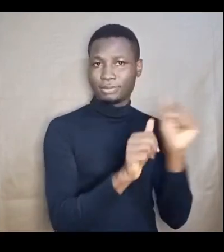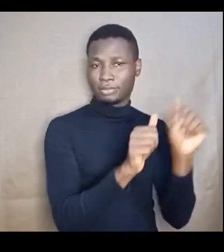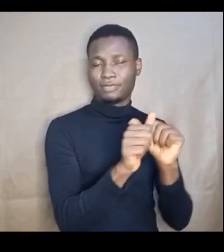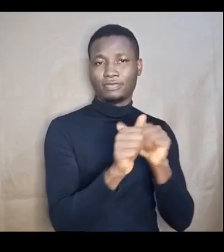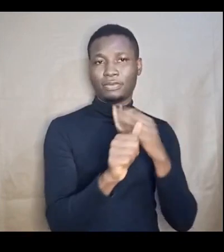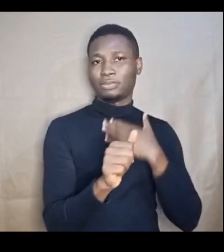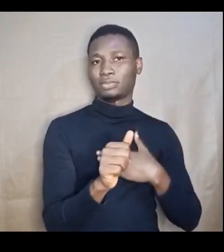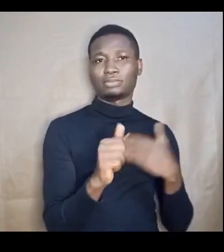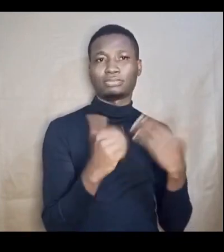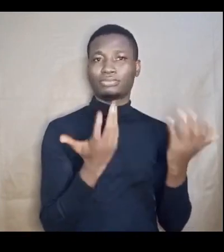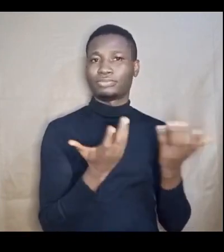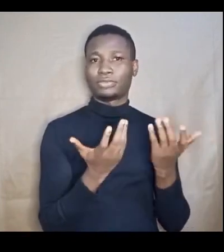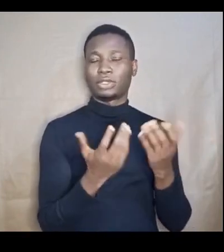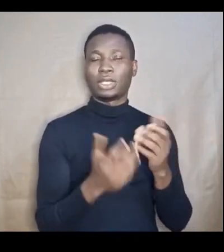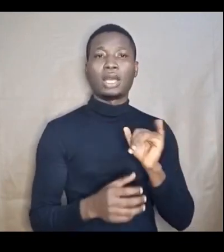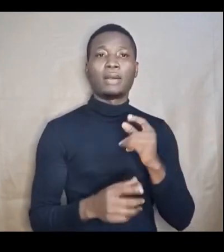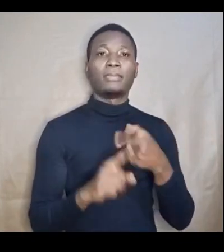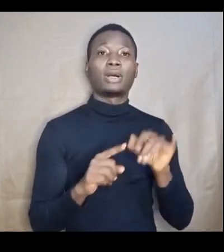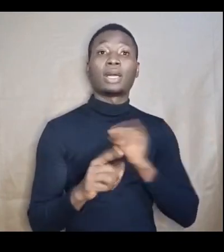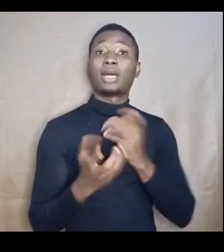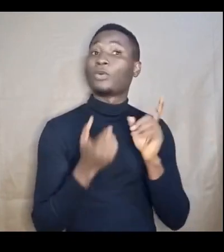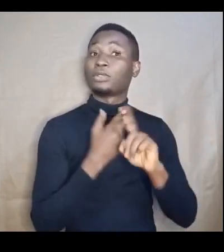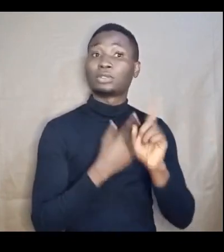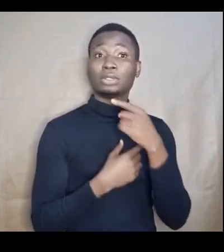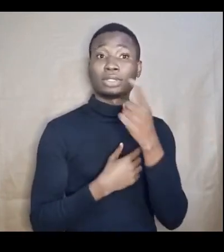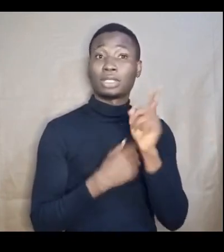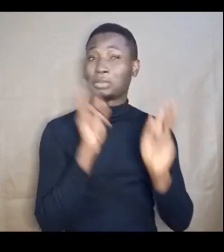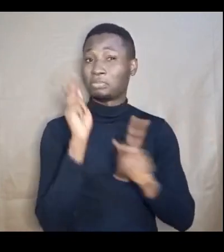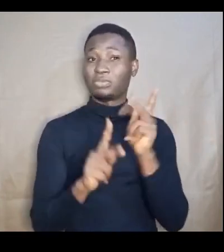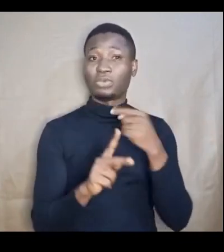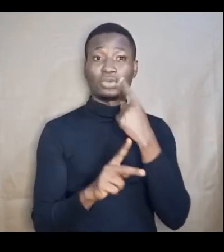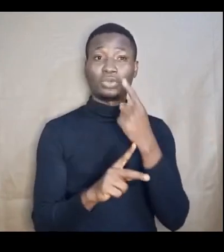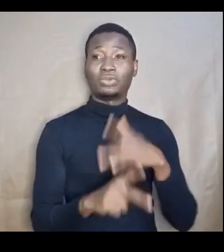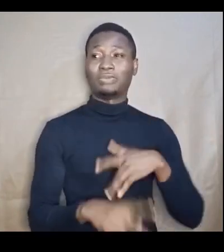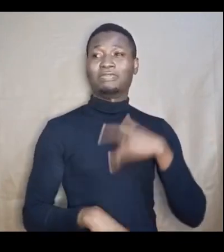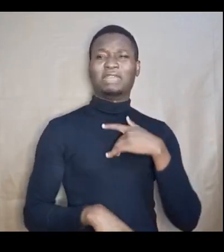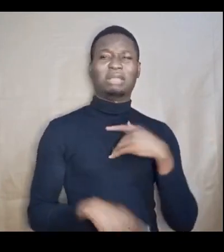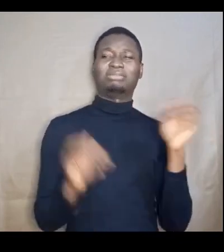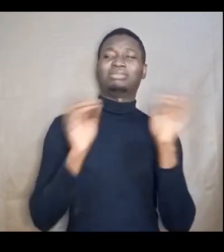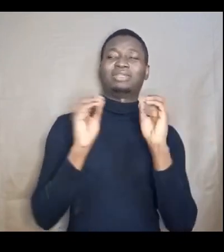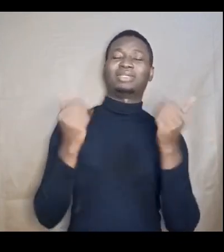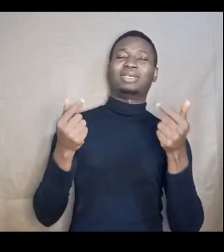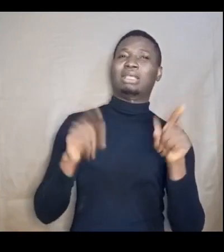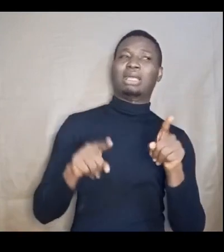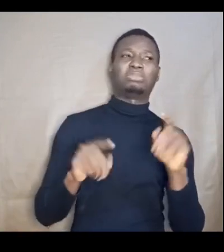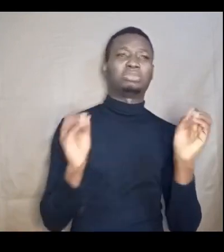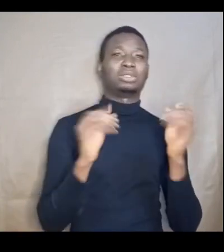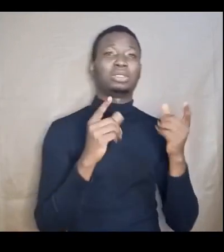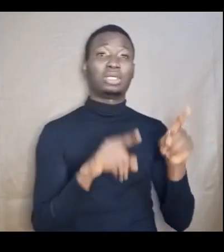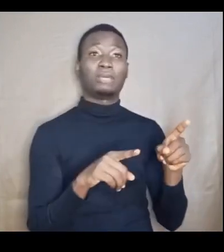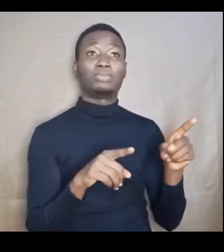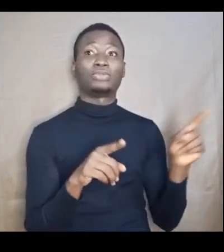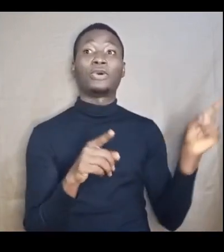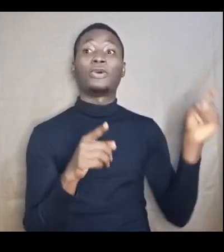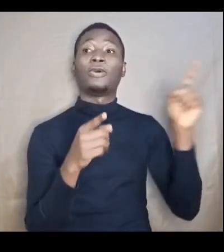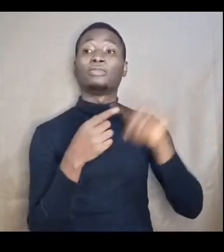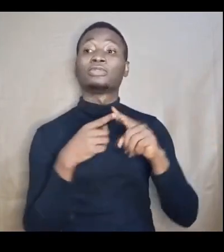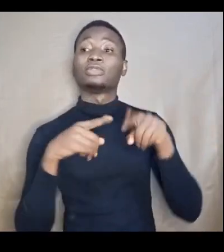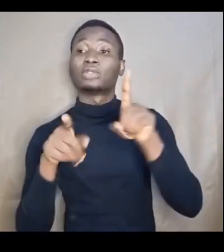But I dare say to people who trade in impunity and who say nothing can ever happen, to the extent of going to